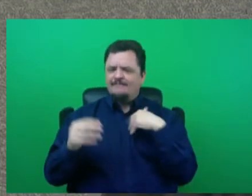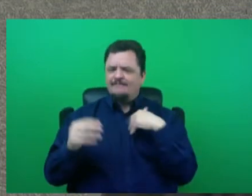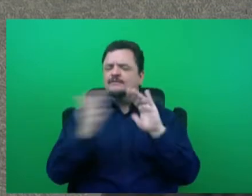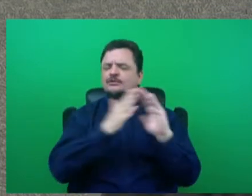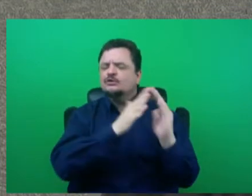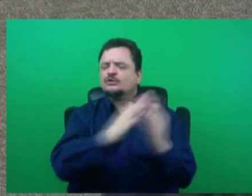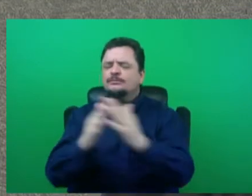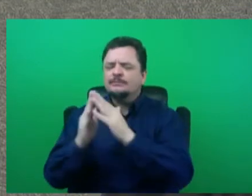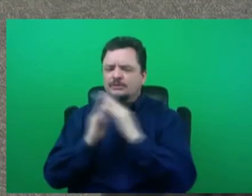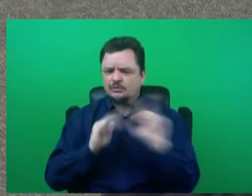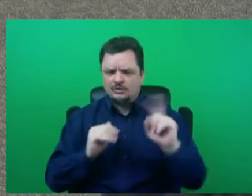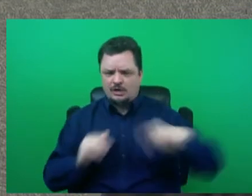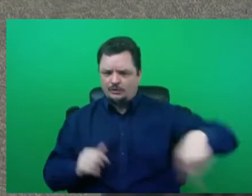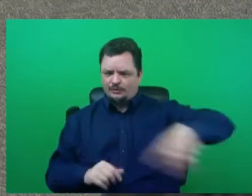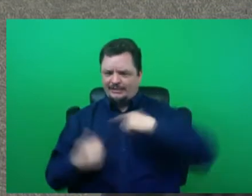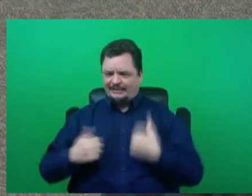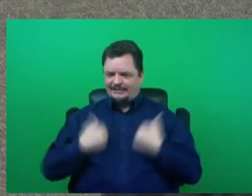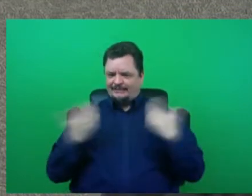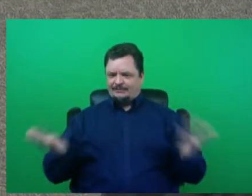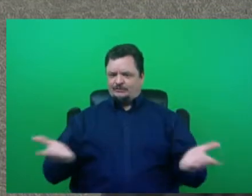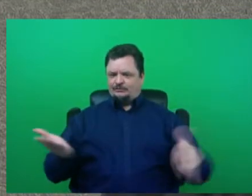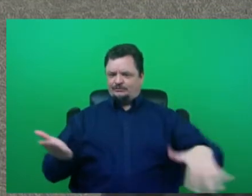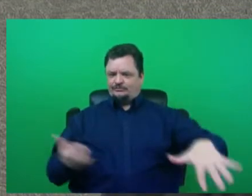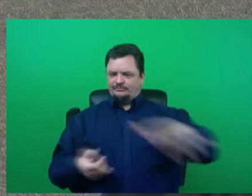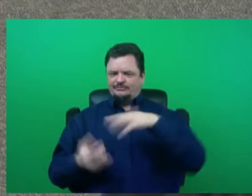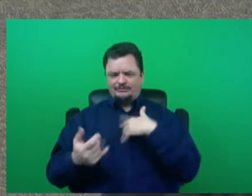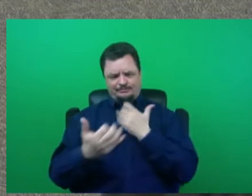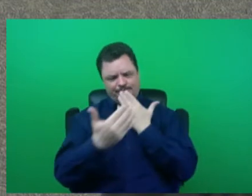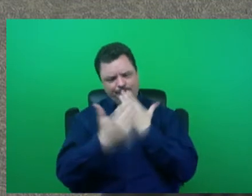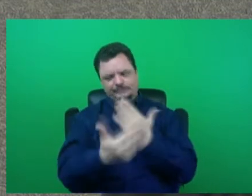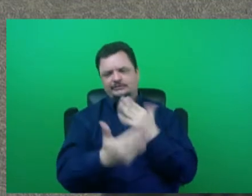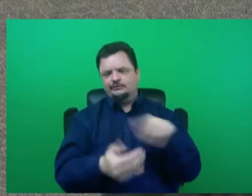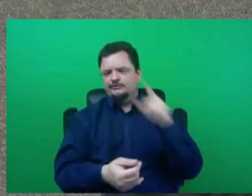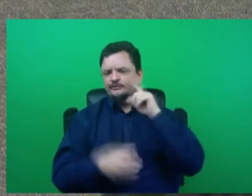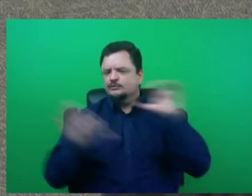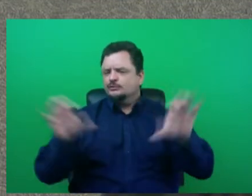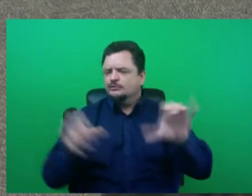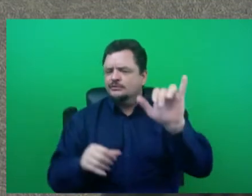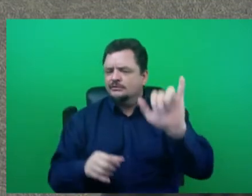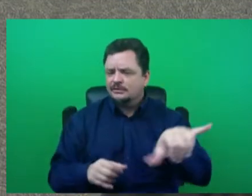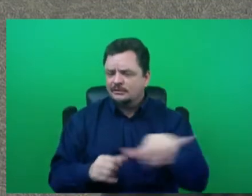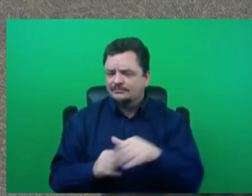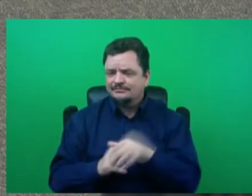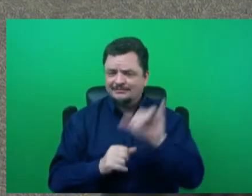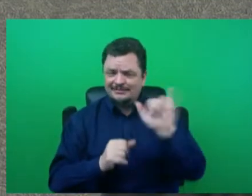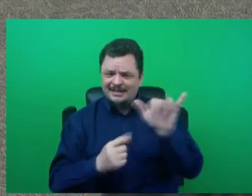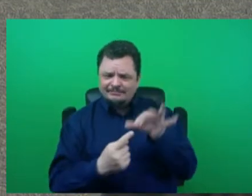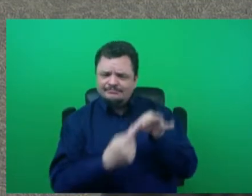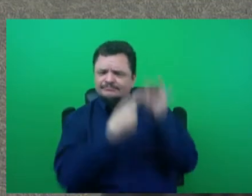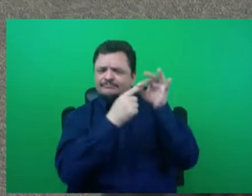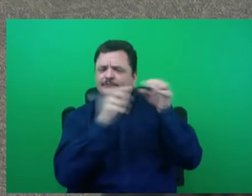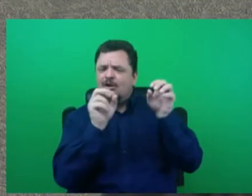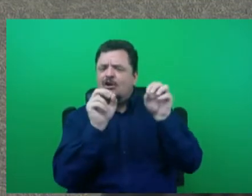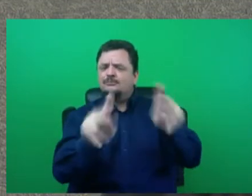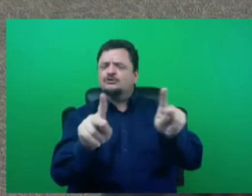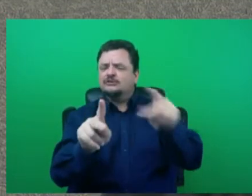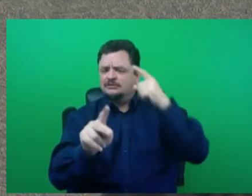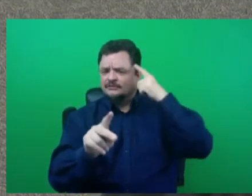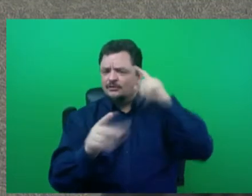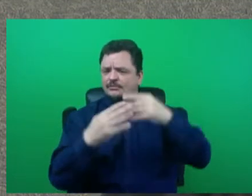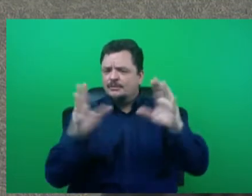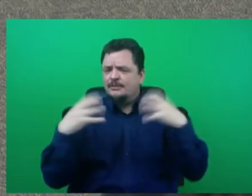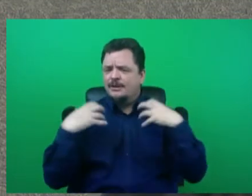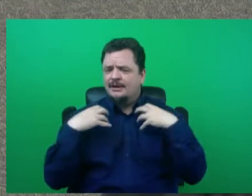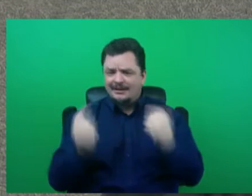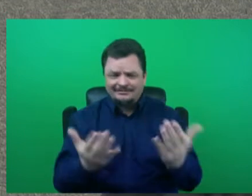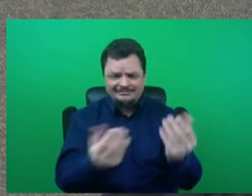that. And also the unique opportunities that public health nursing affords all of us. I've had the opportunity to respond